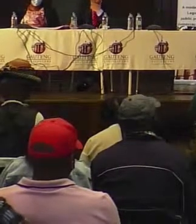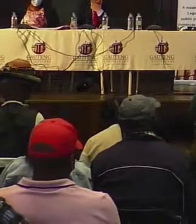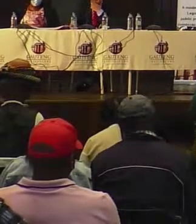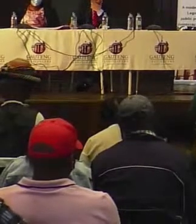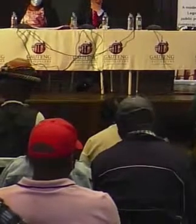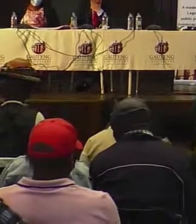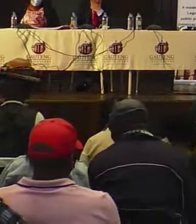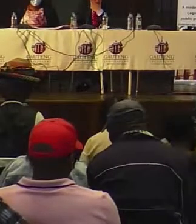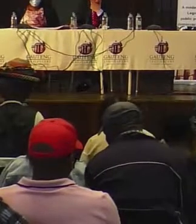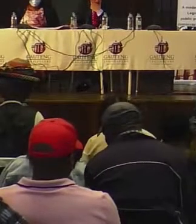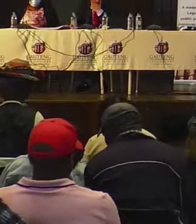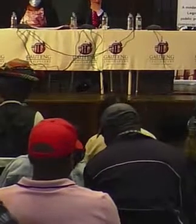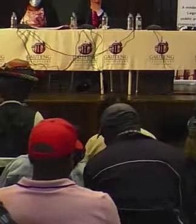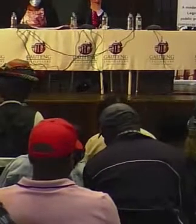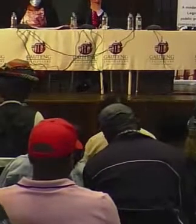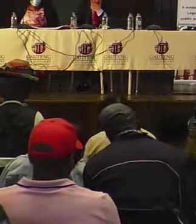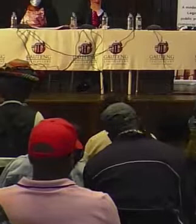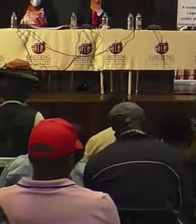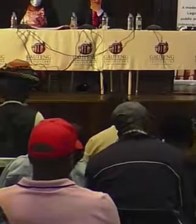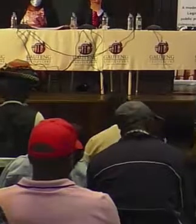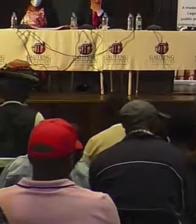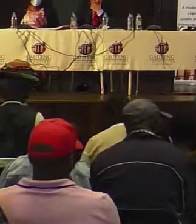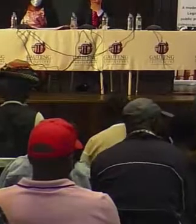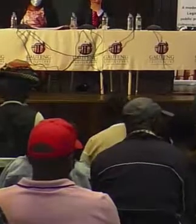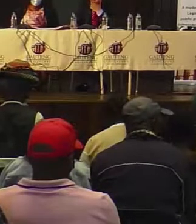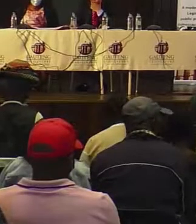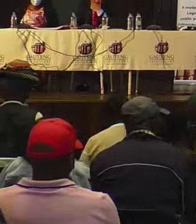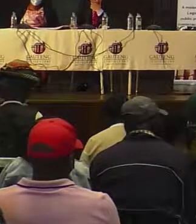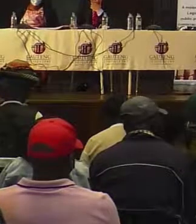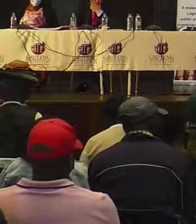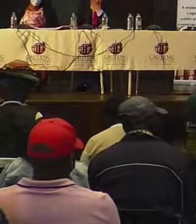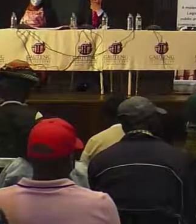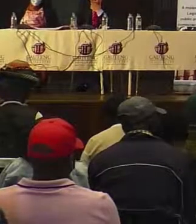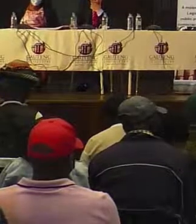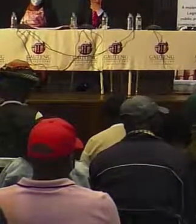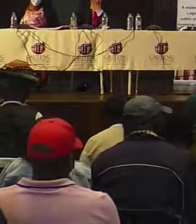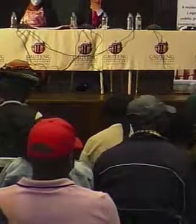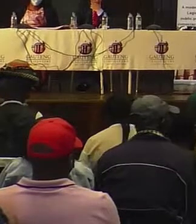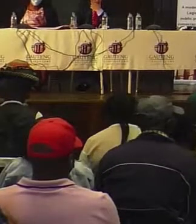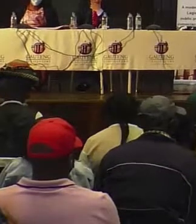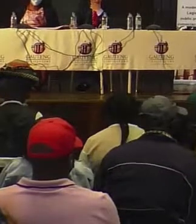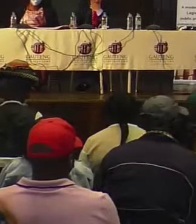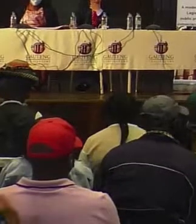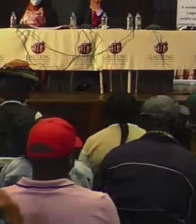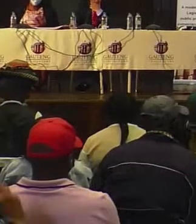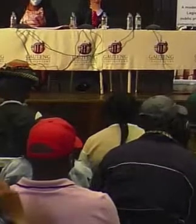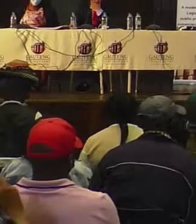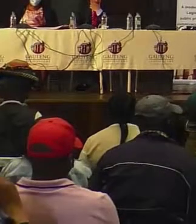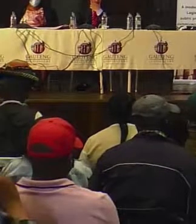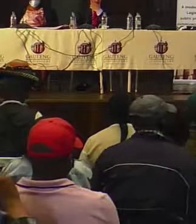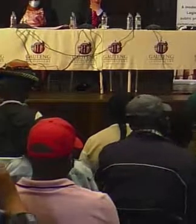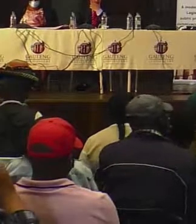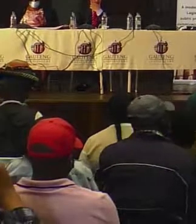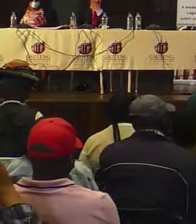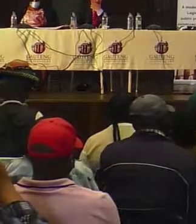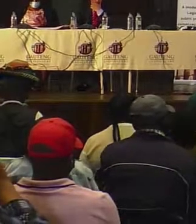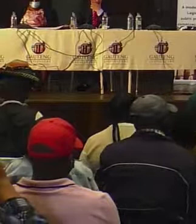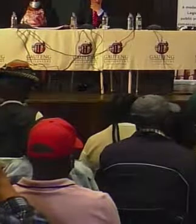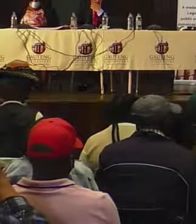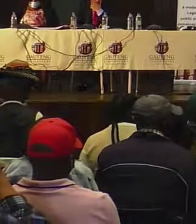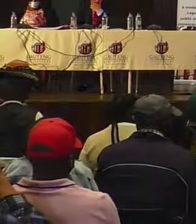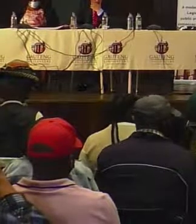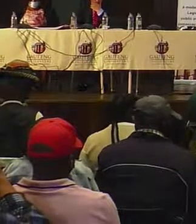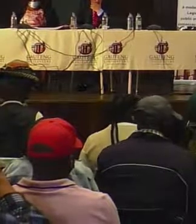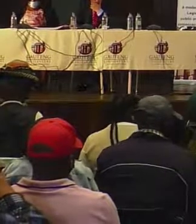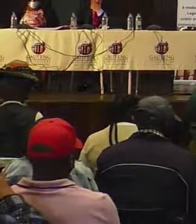however difficult the situation is there, the situation is under control. And I think in our